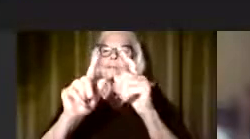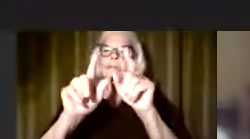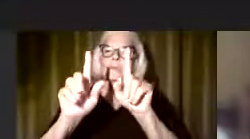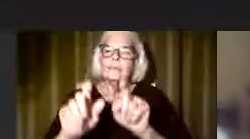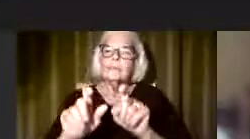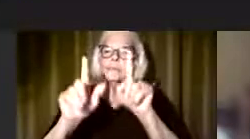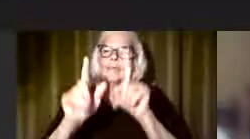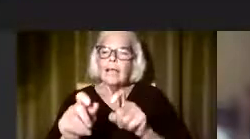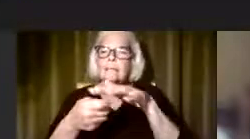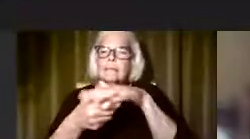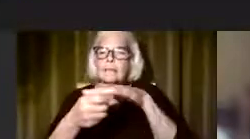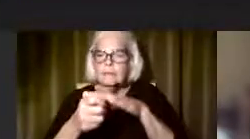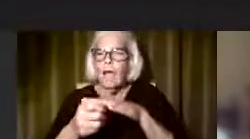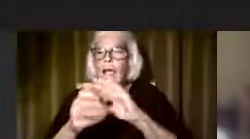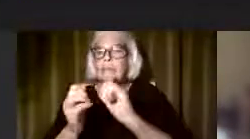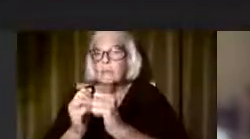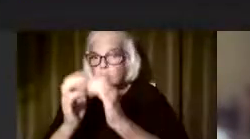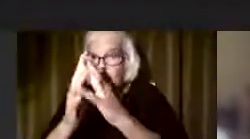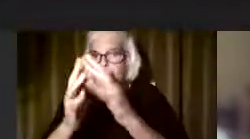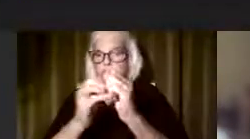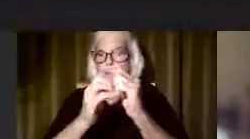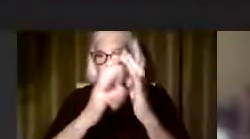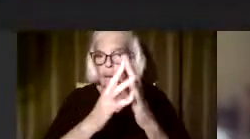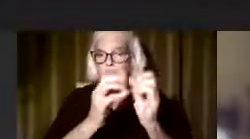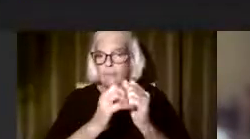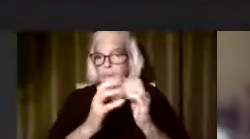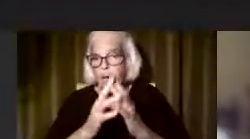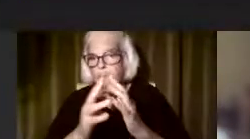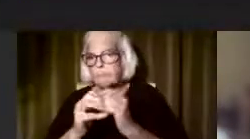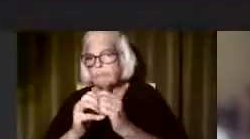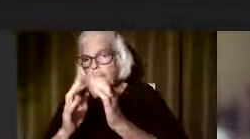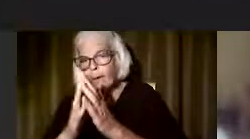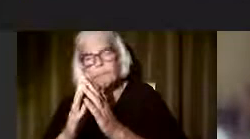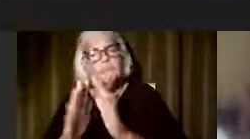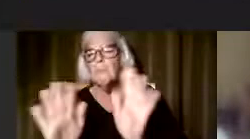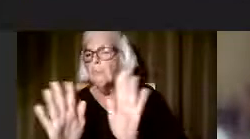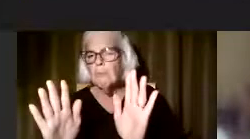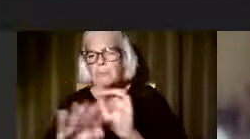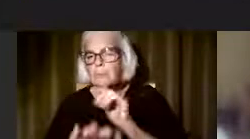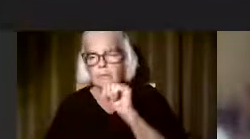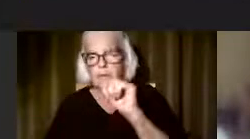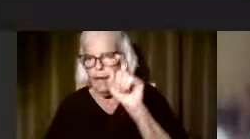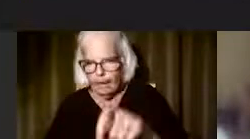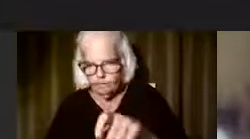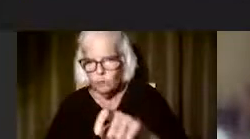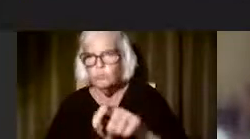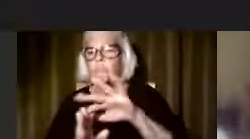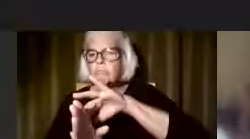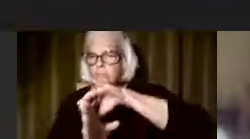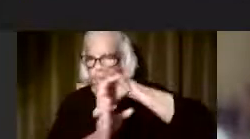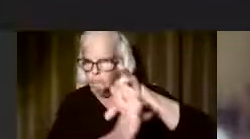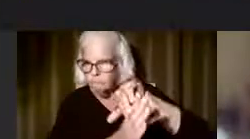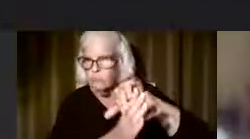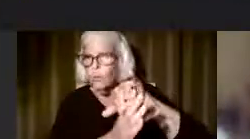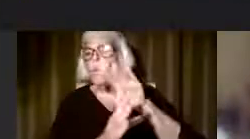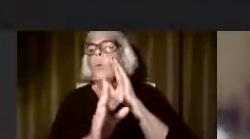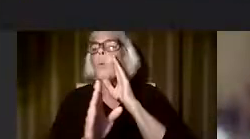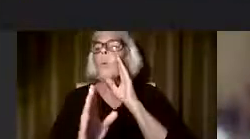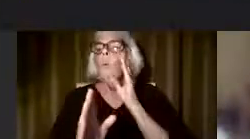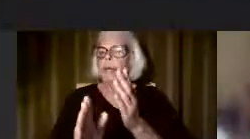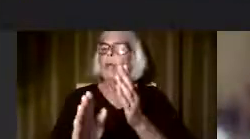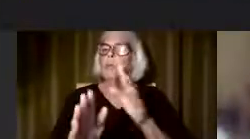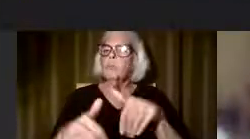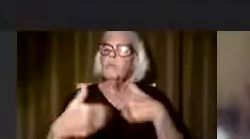high through a couple different strategies to make sure that people aren't having issues of accessing a test when they need one.